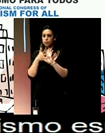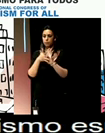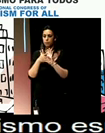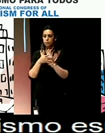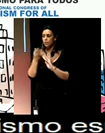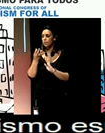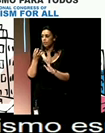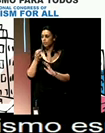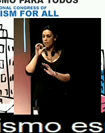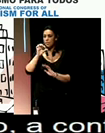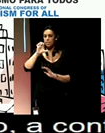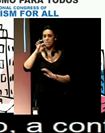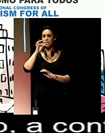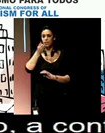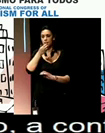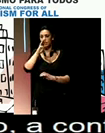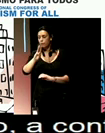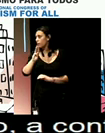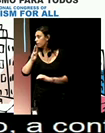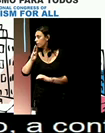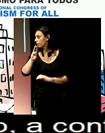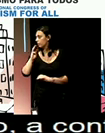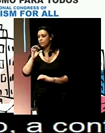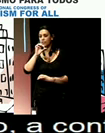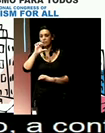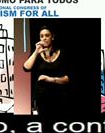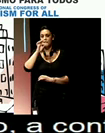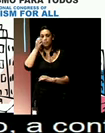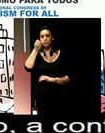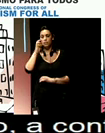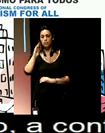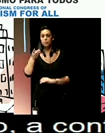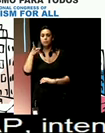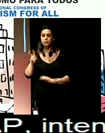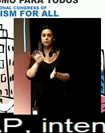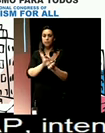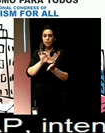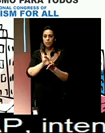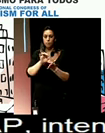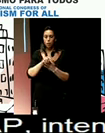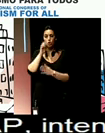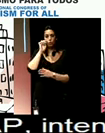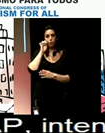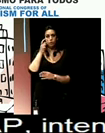Now I'm going to talk about setup. I'm going to try to be brief. Setup is a